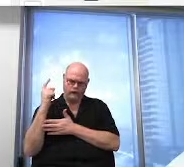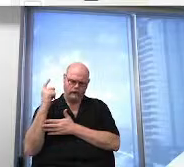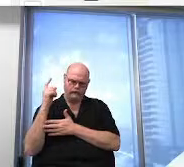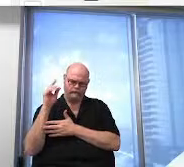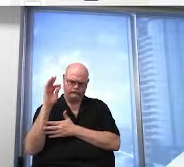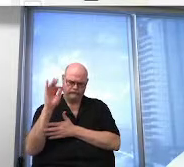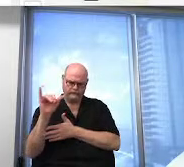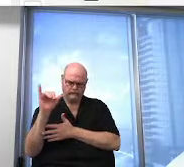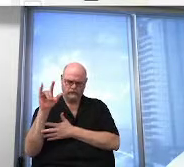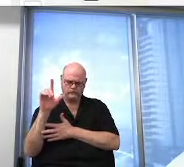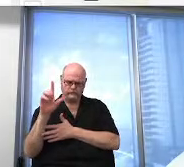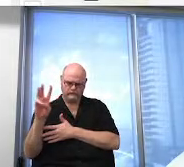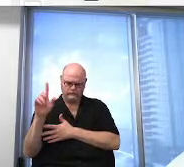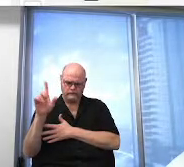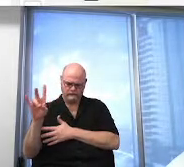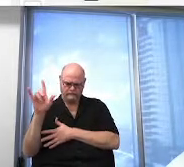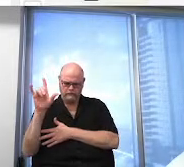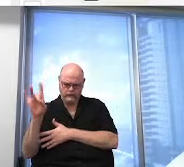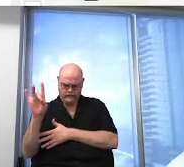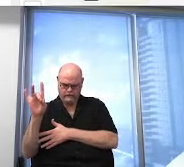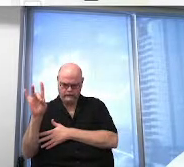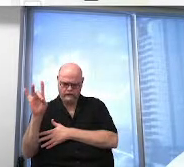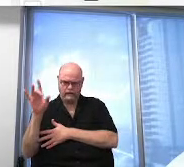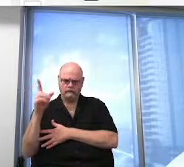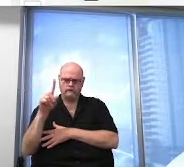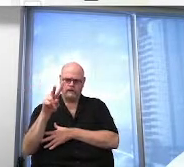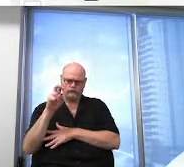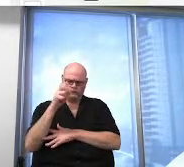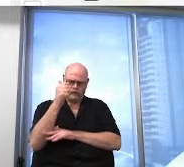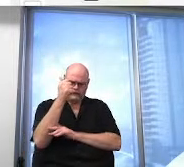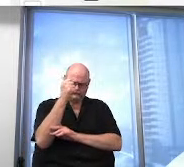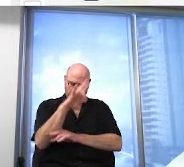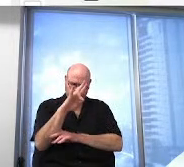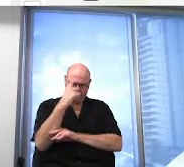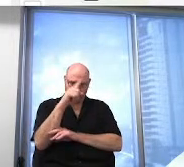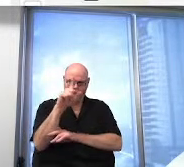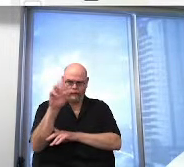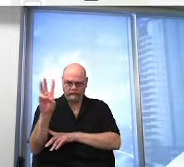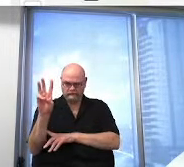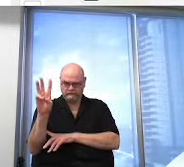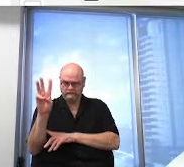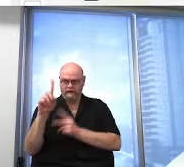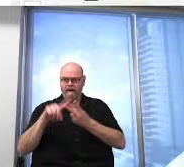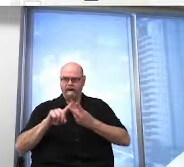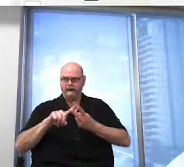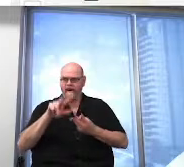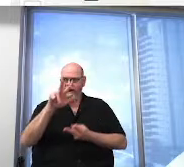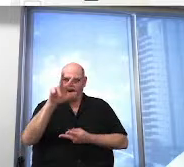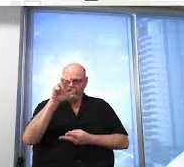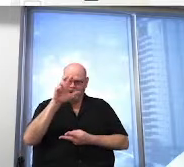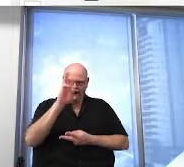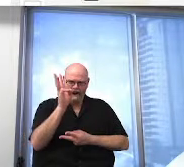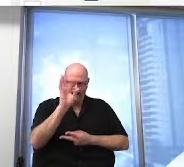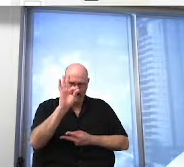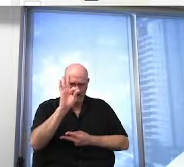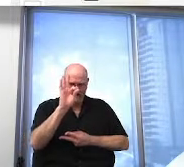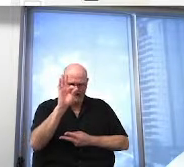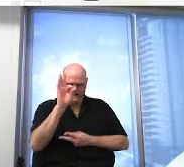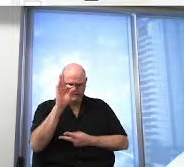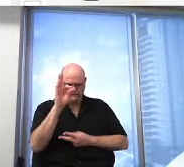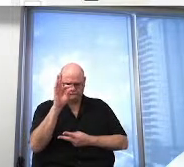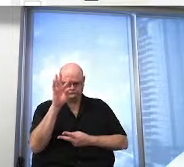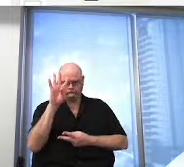28. On the total, 217 for 26 369